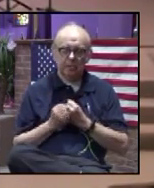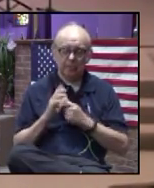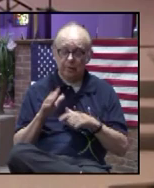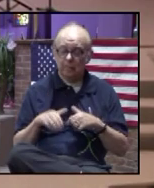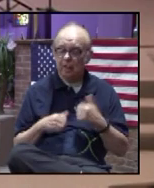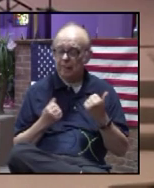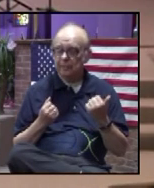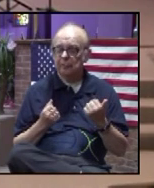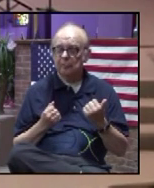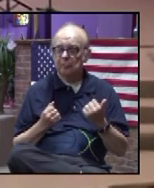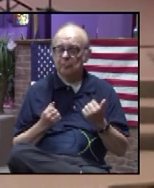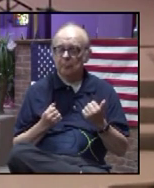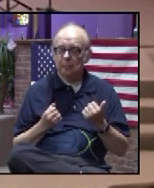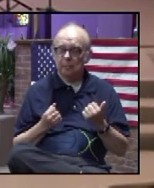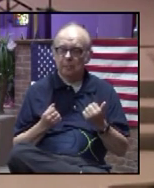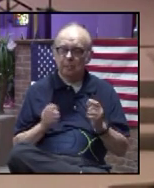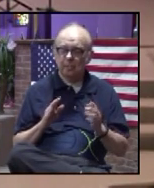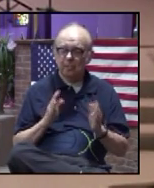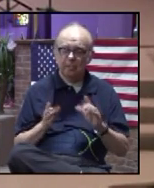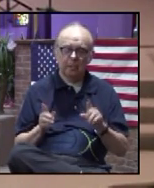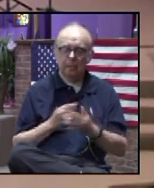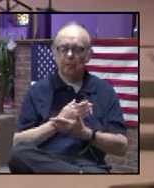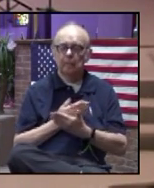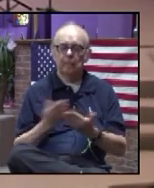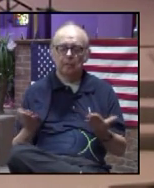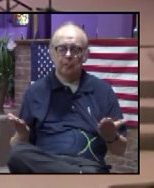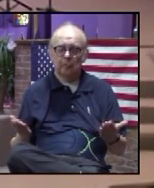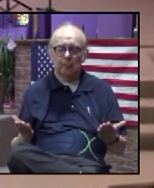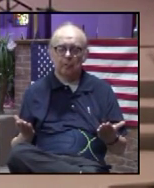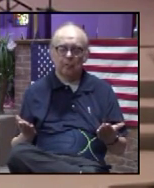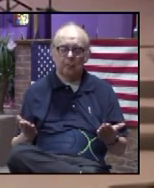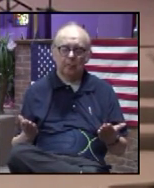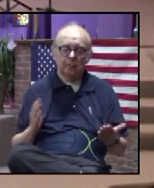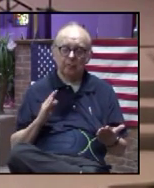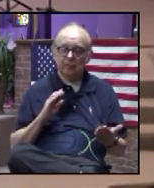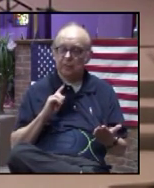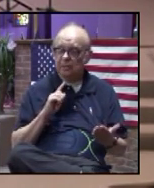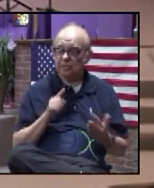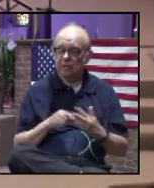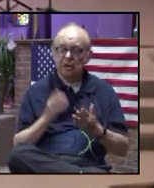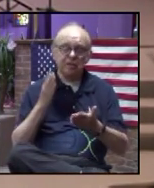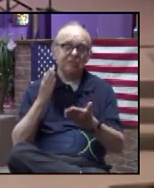life, when it seems like everything has come to a halt,